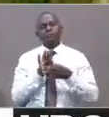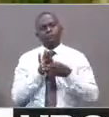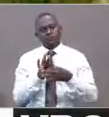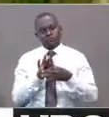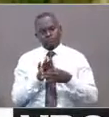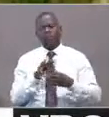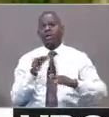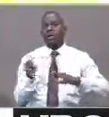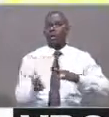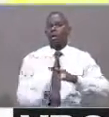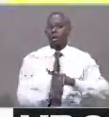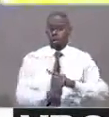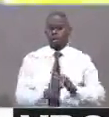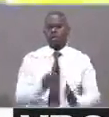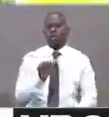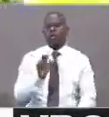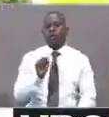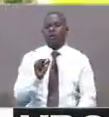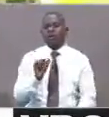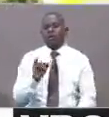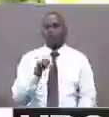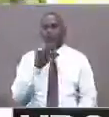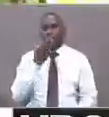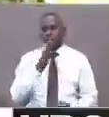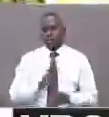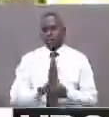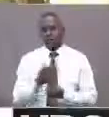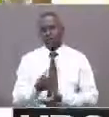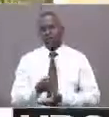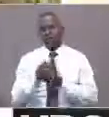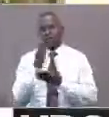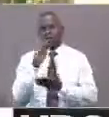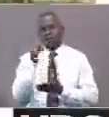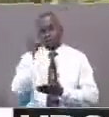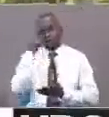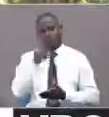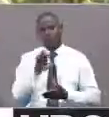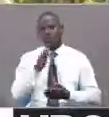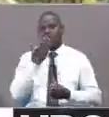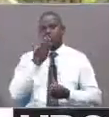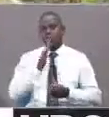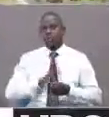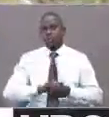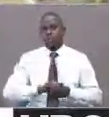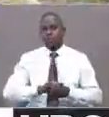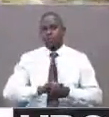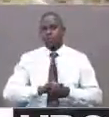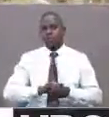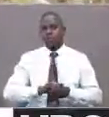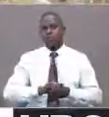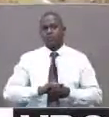with his deputy Anita Monk Annett, pledged hoping government deliver on its promises.